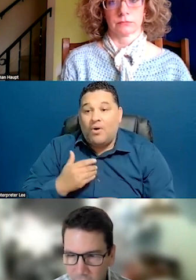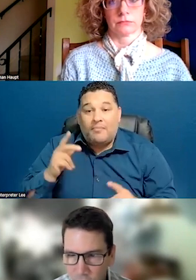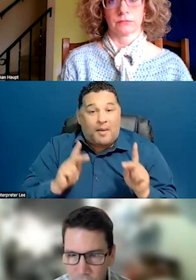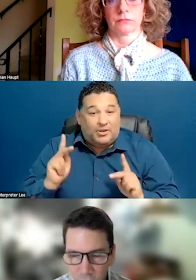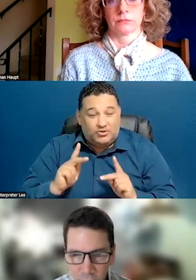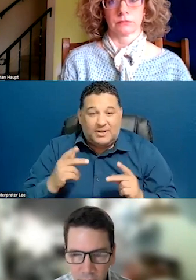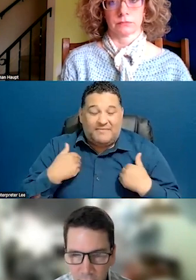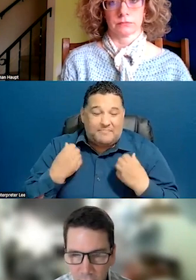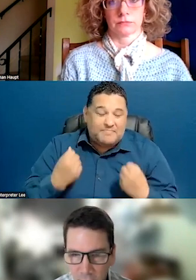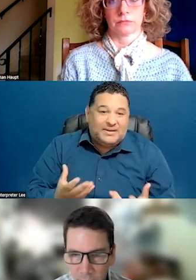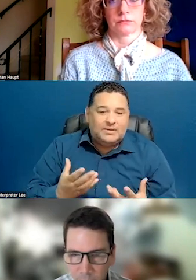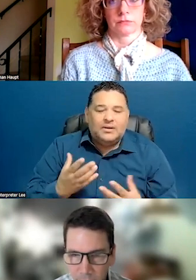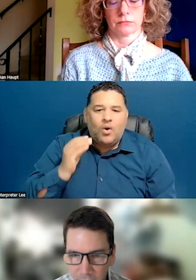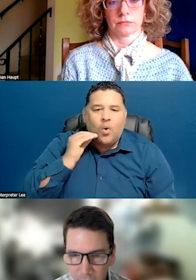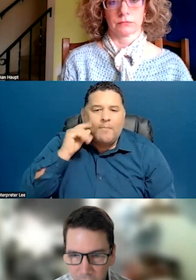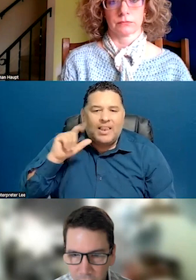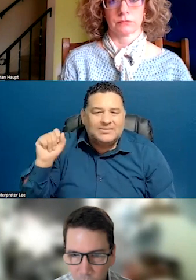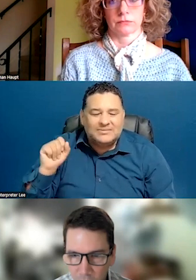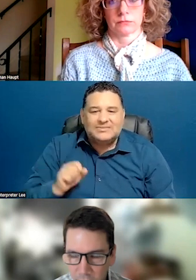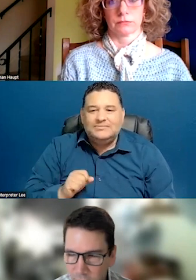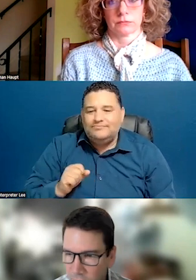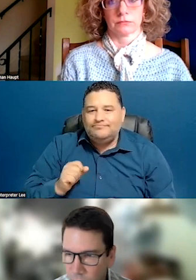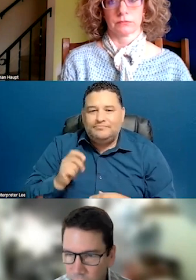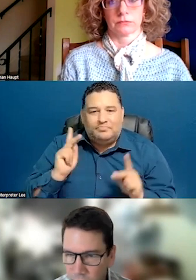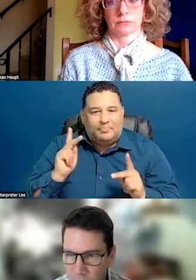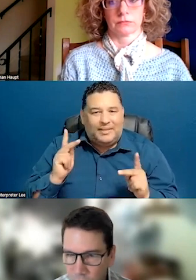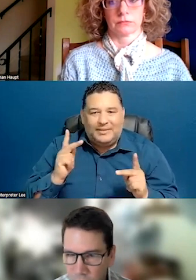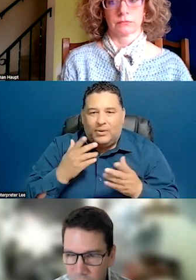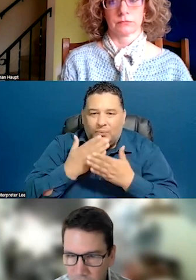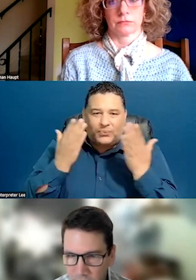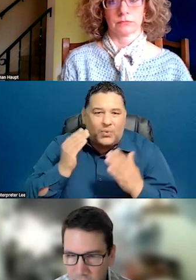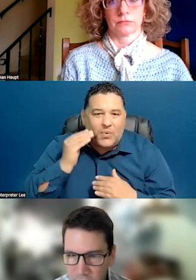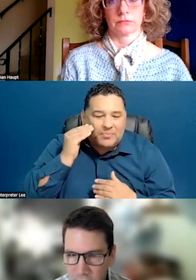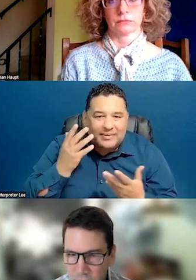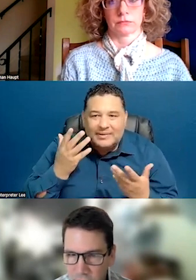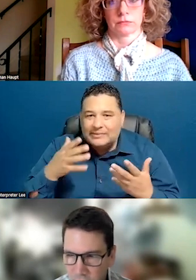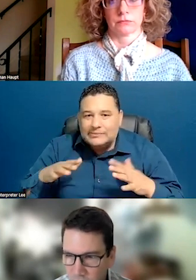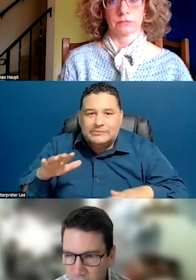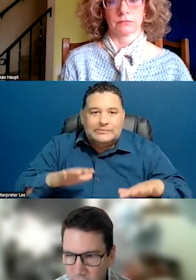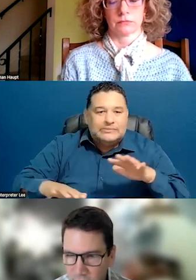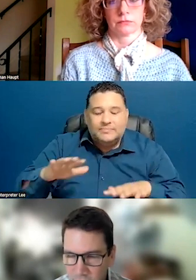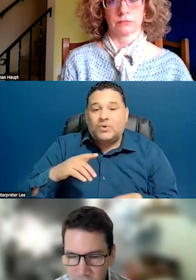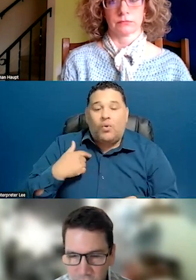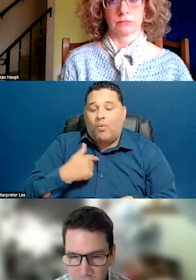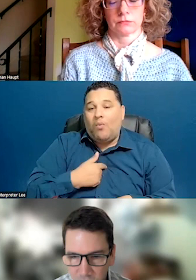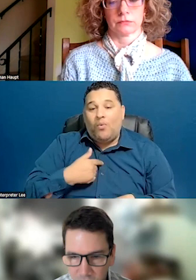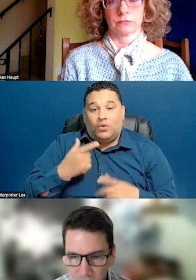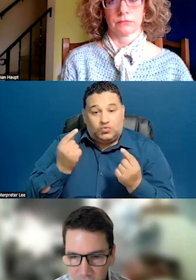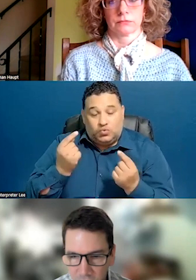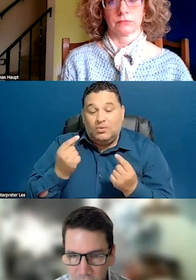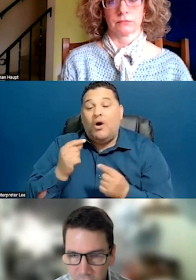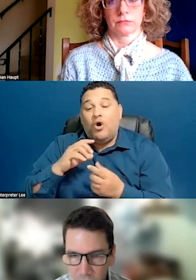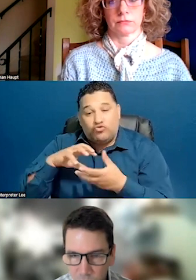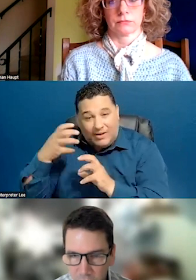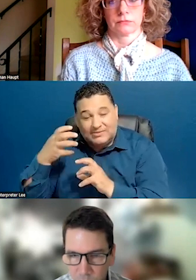and unhoused. And, one of the things we do, in addition to just crisis intervention